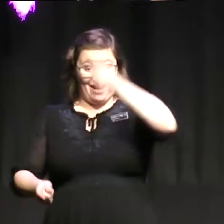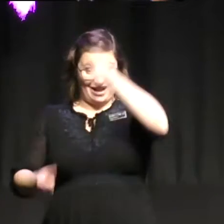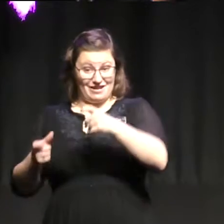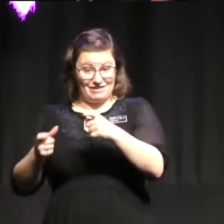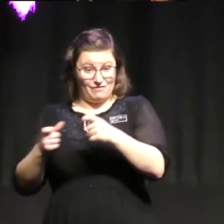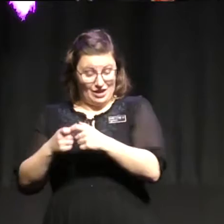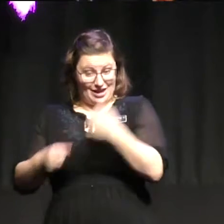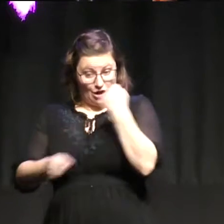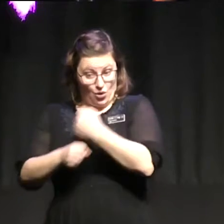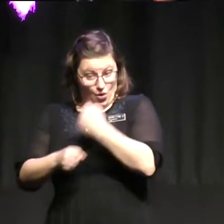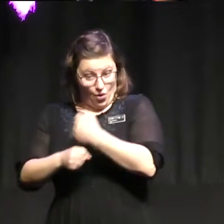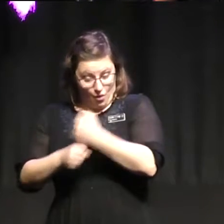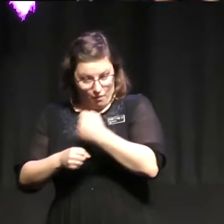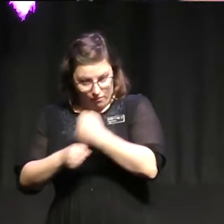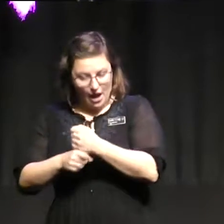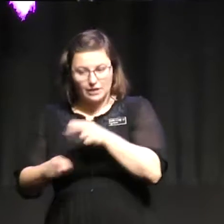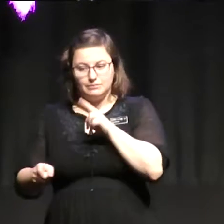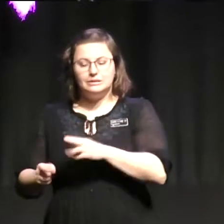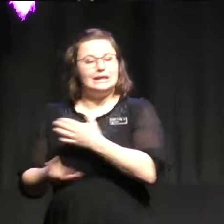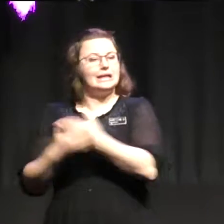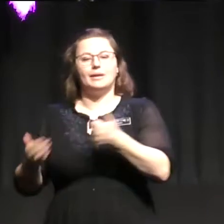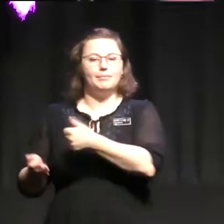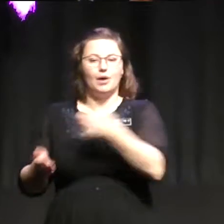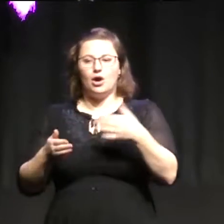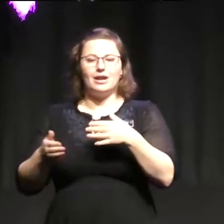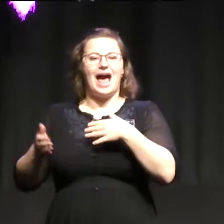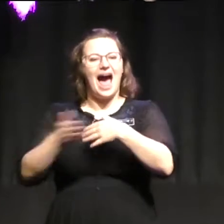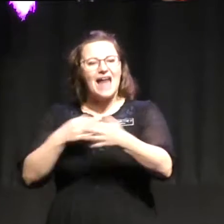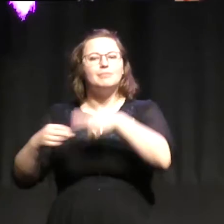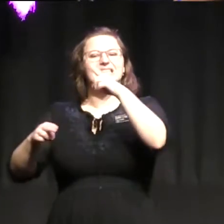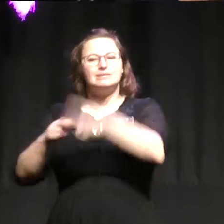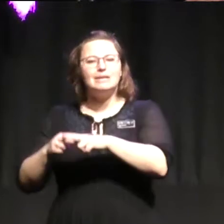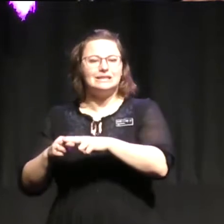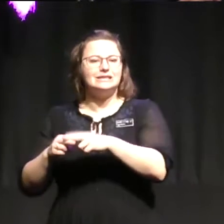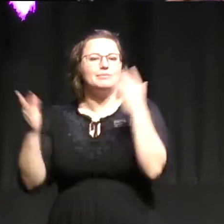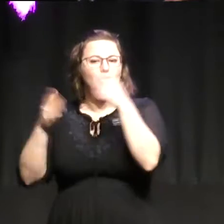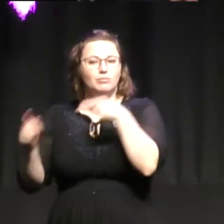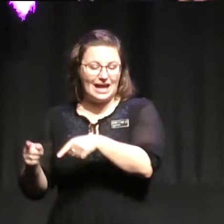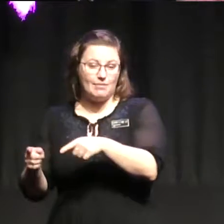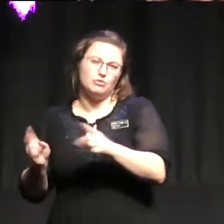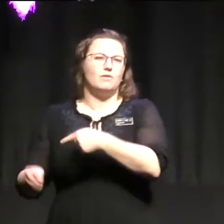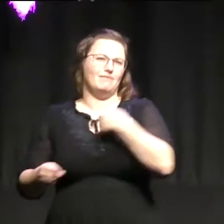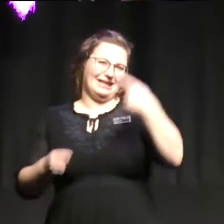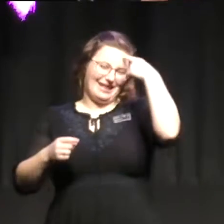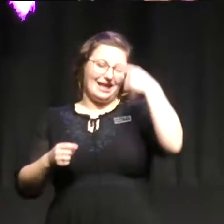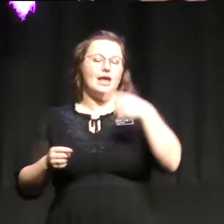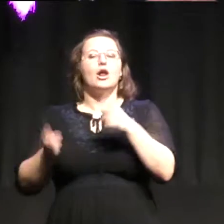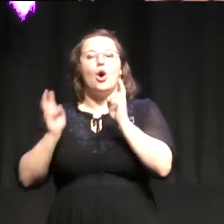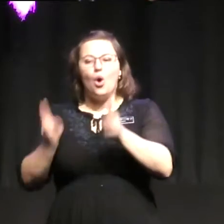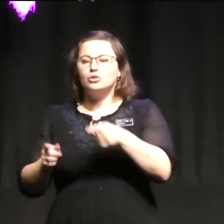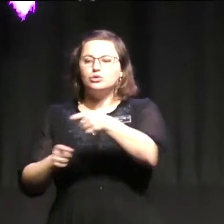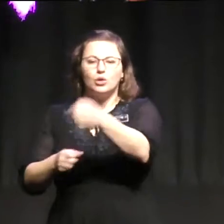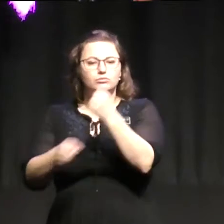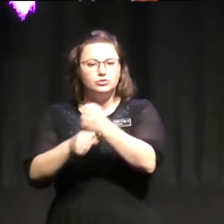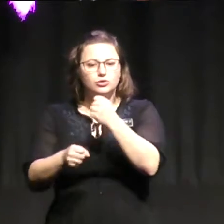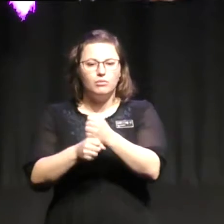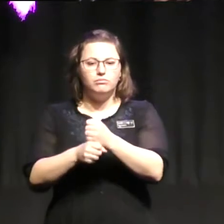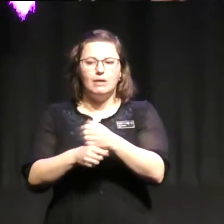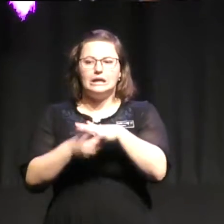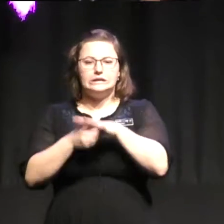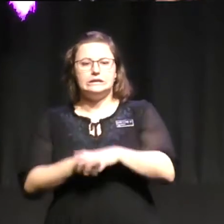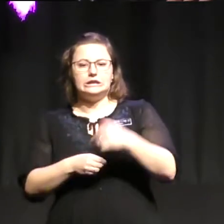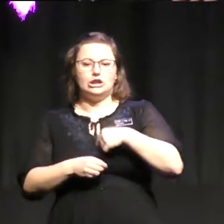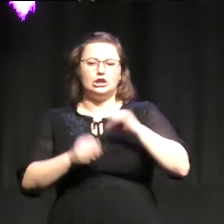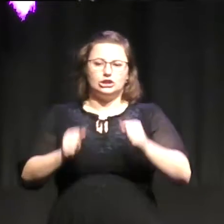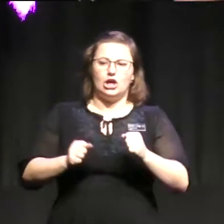work? It is not only workplace issues as we know it, it's also the pressure to be an